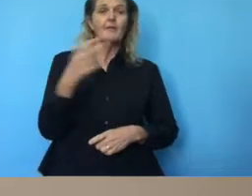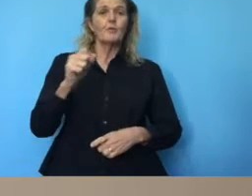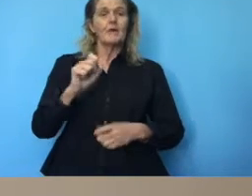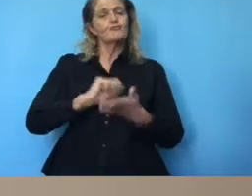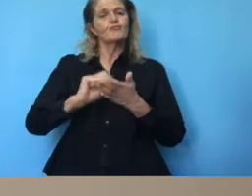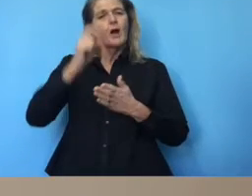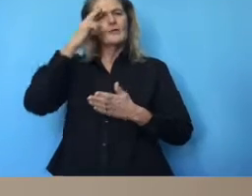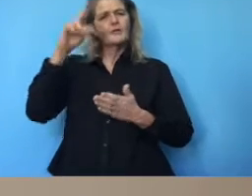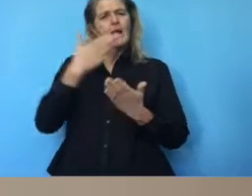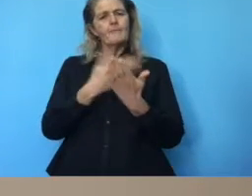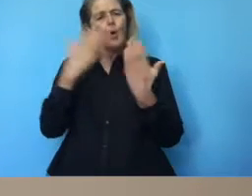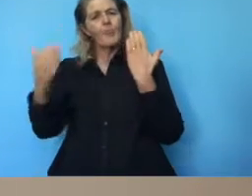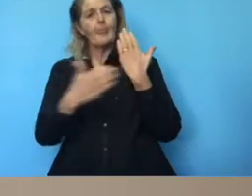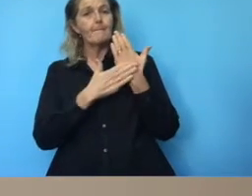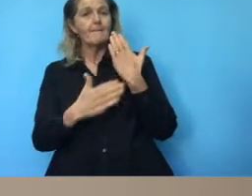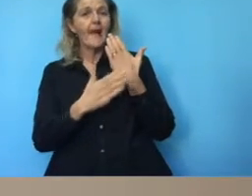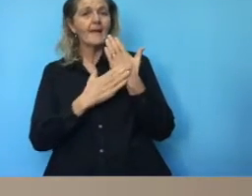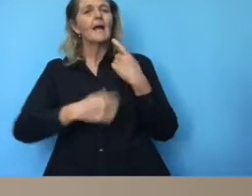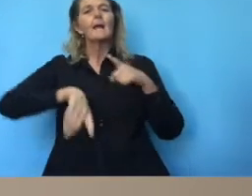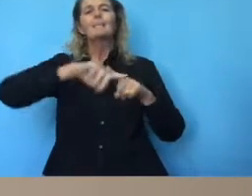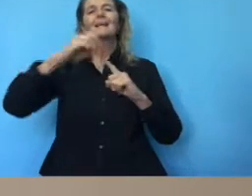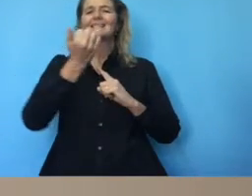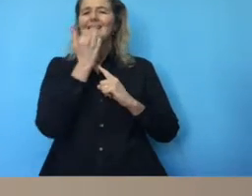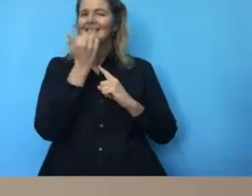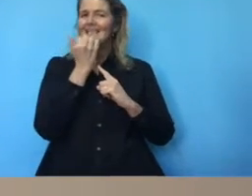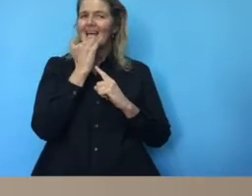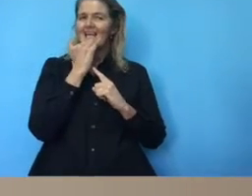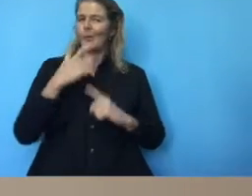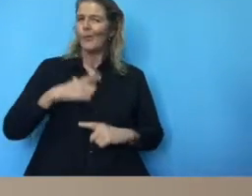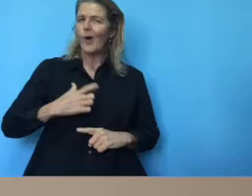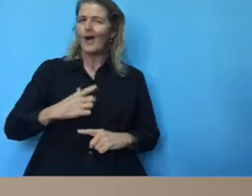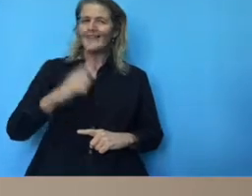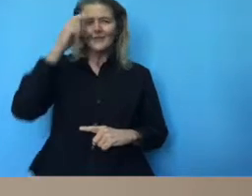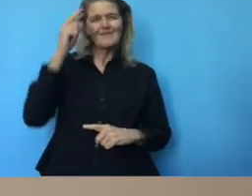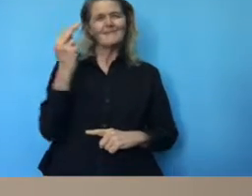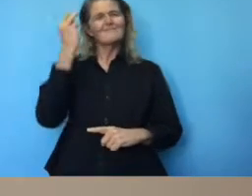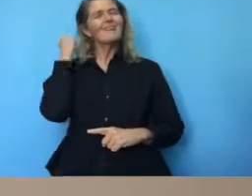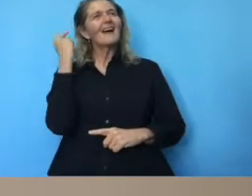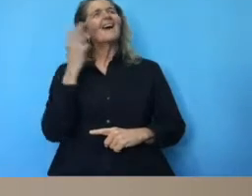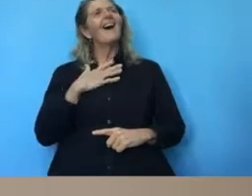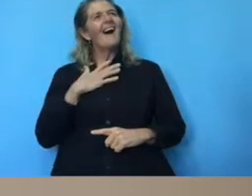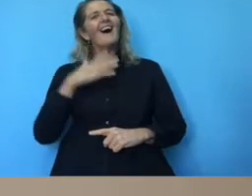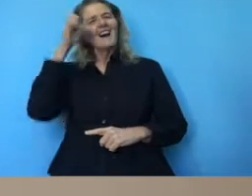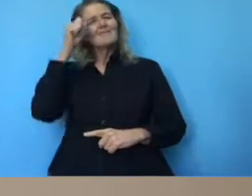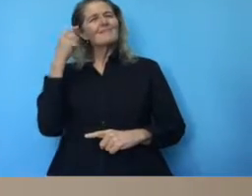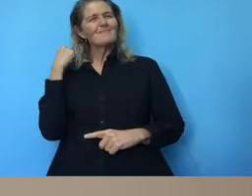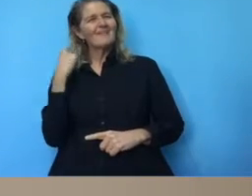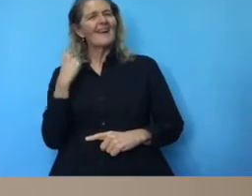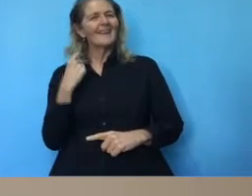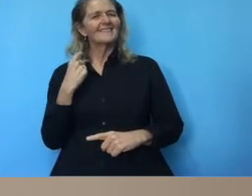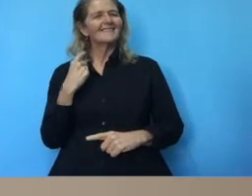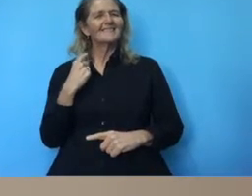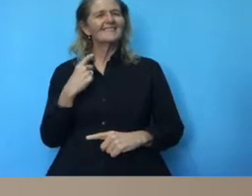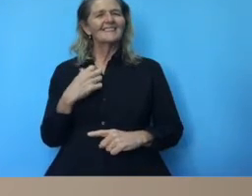your artwork, and even a date can be nice too, because you never know, years down the track you can find stuff, and just knowing that date and what your style was like then is a really